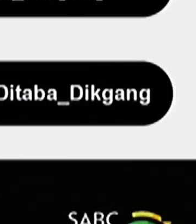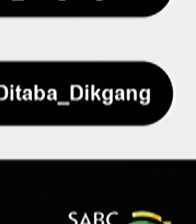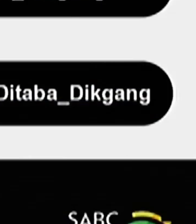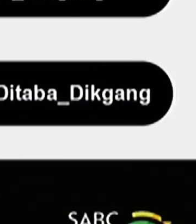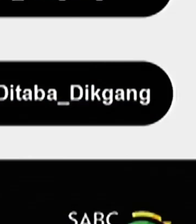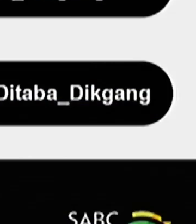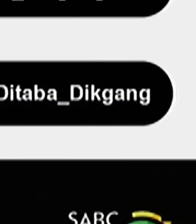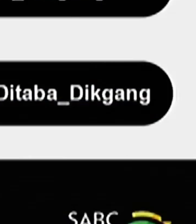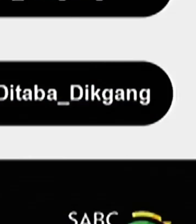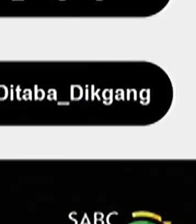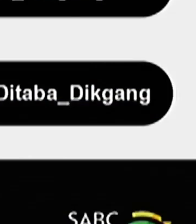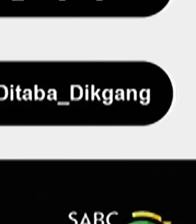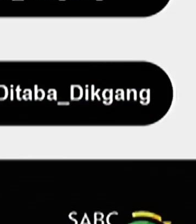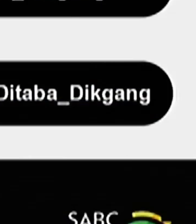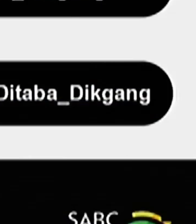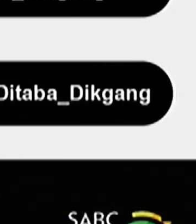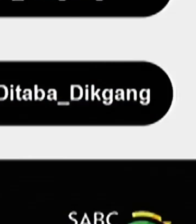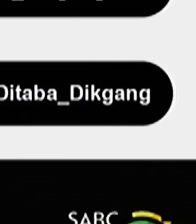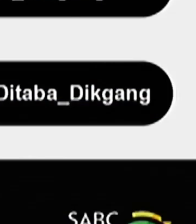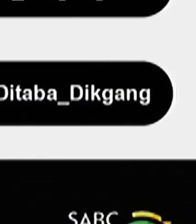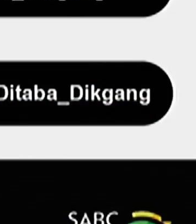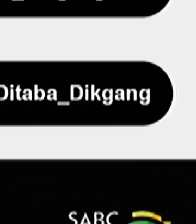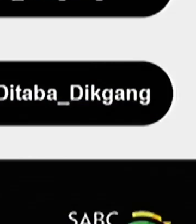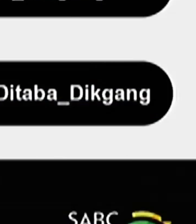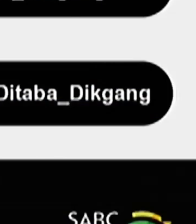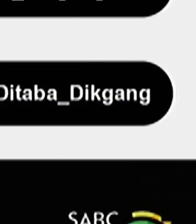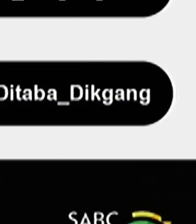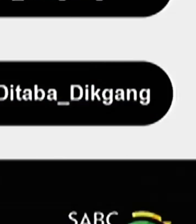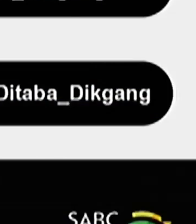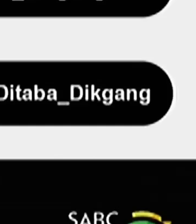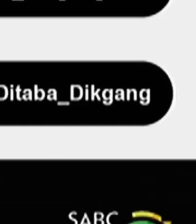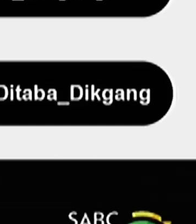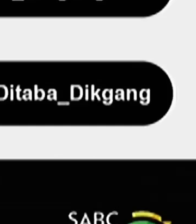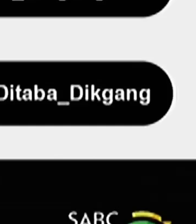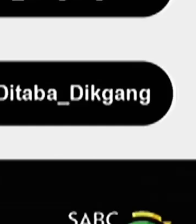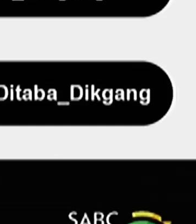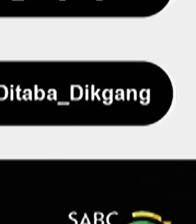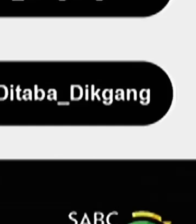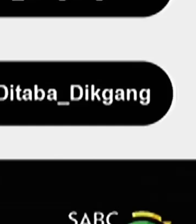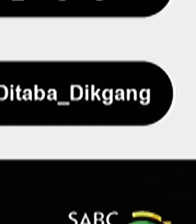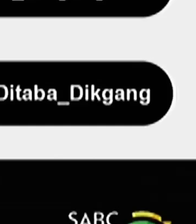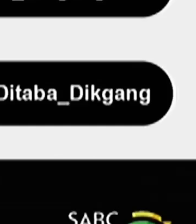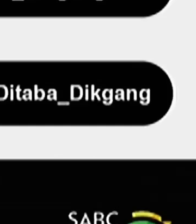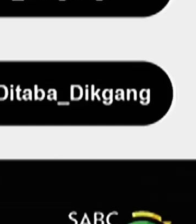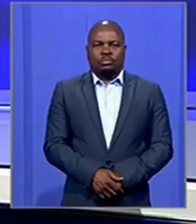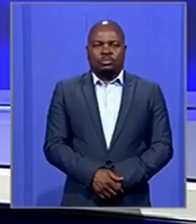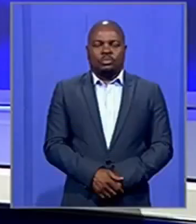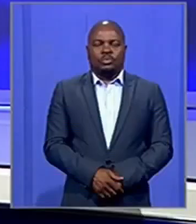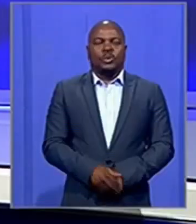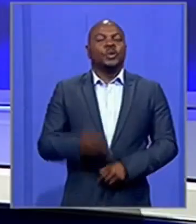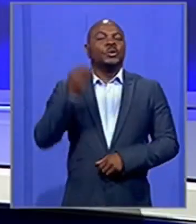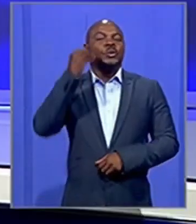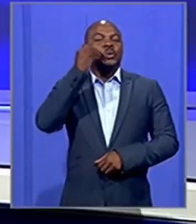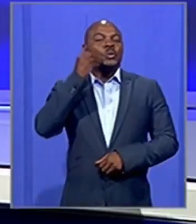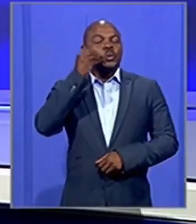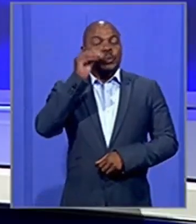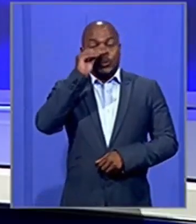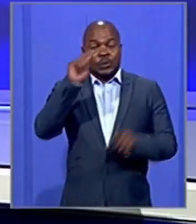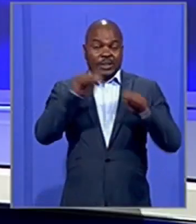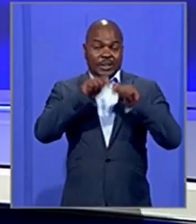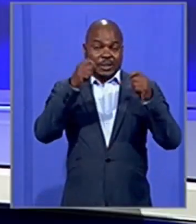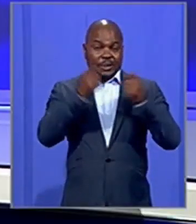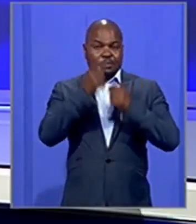Facebook, X, YouTube, išita le nomorong ya rena ya WhatsApp fa o le ka kgatha go tema. Ba sehlopha sa ditaba tša